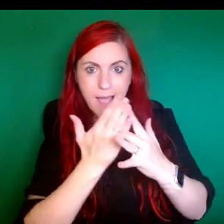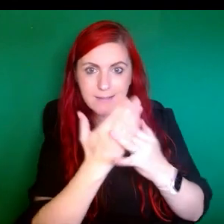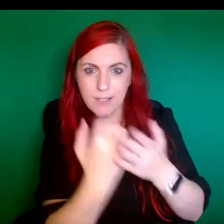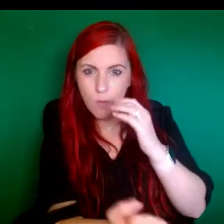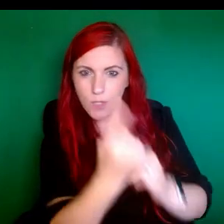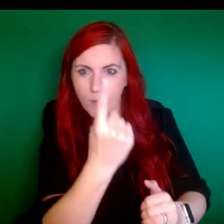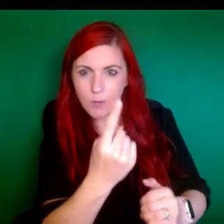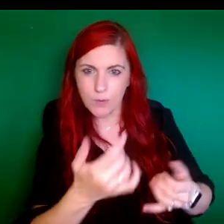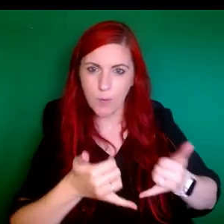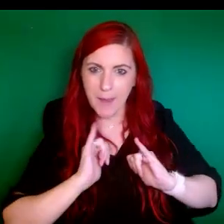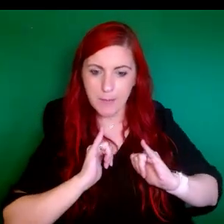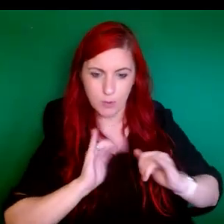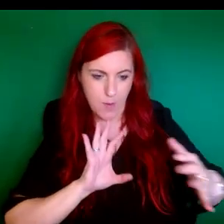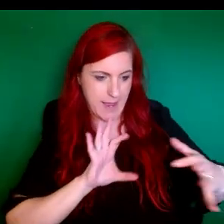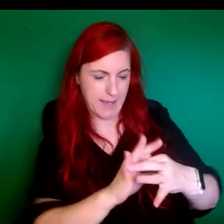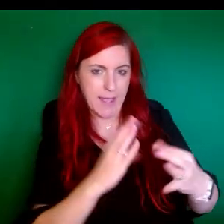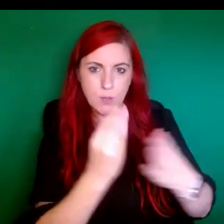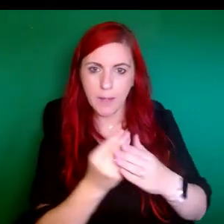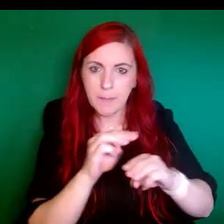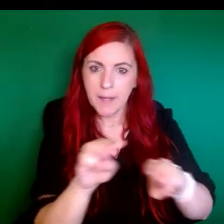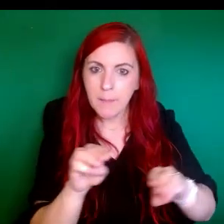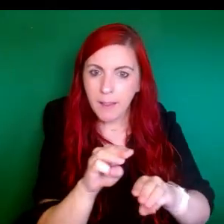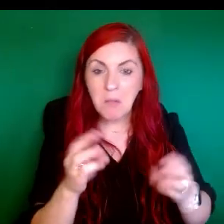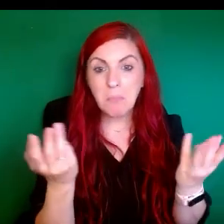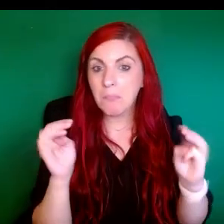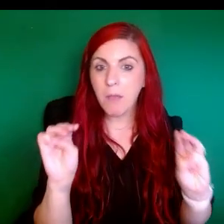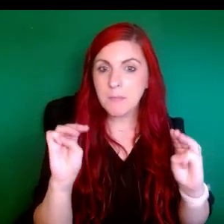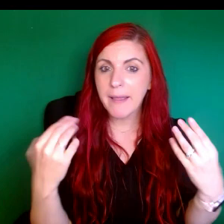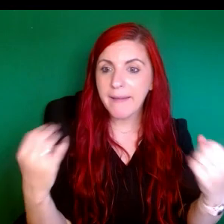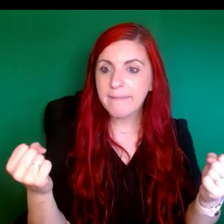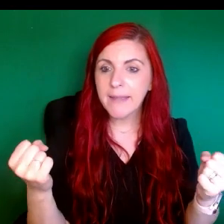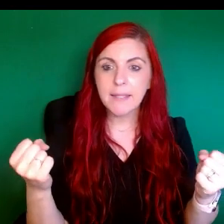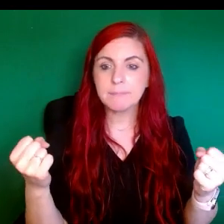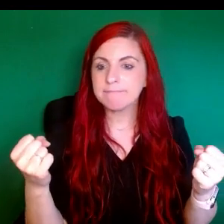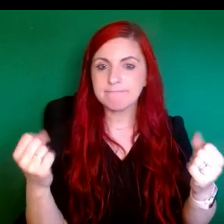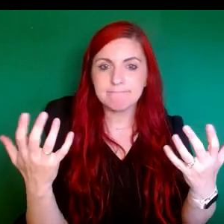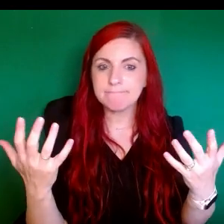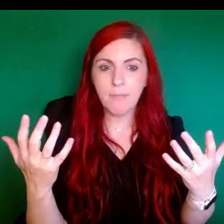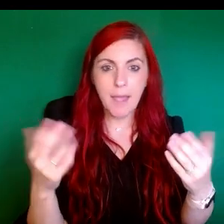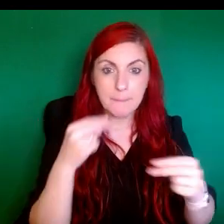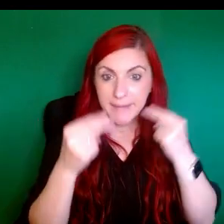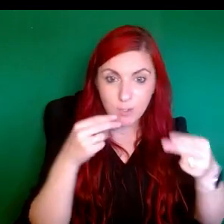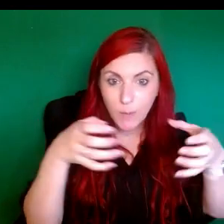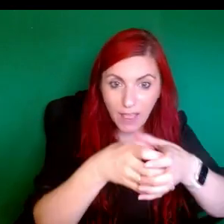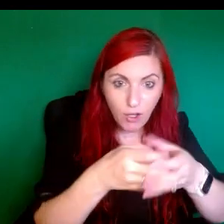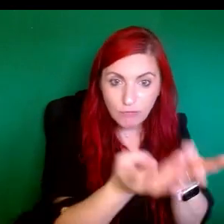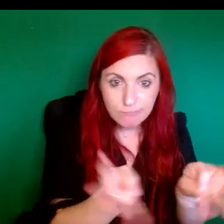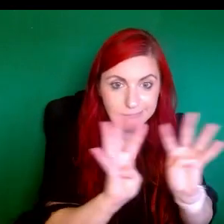people, possibly having a meal together or engaging in